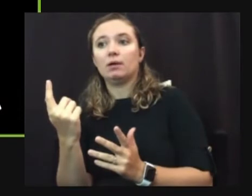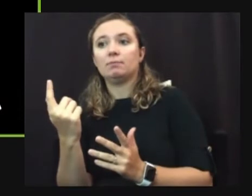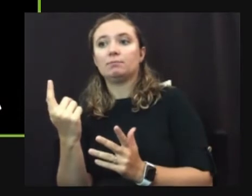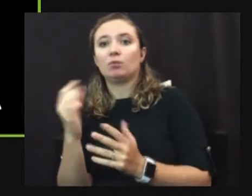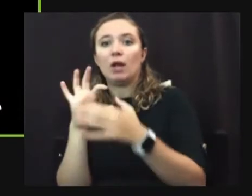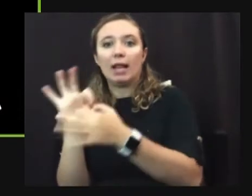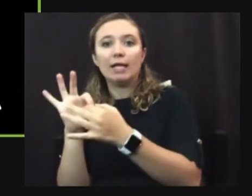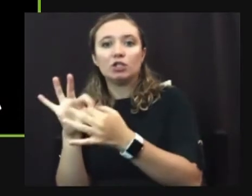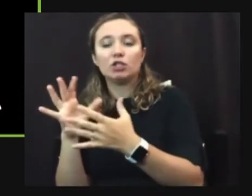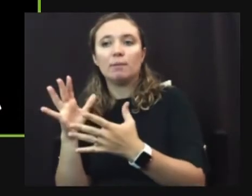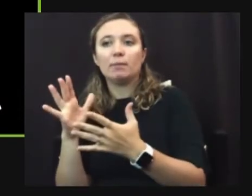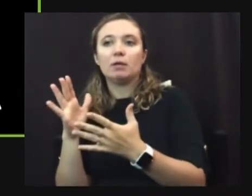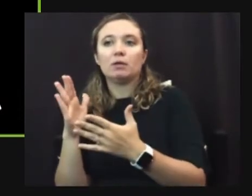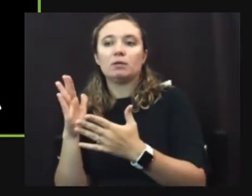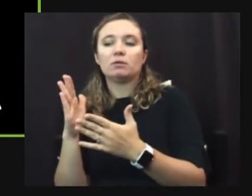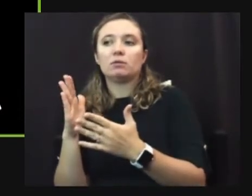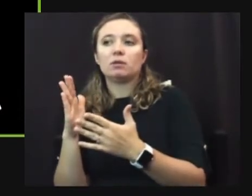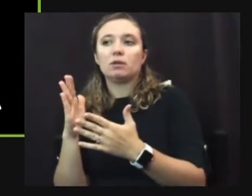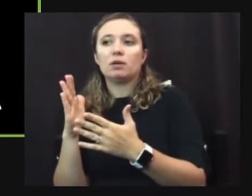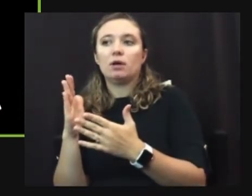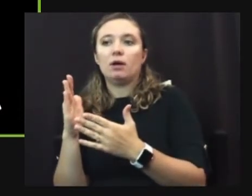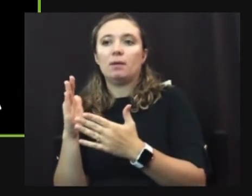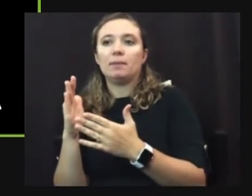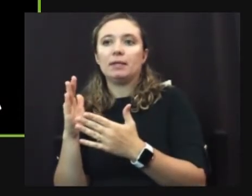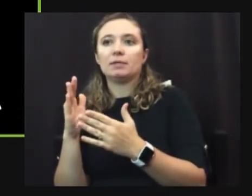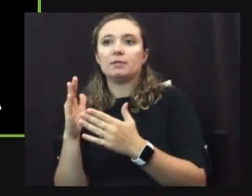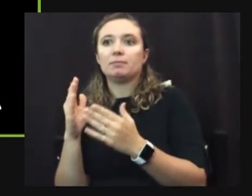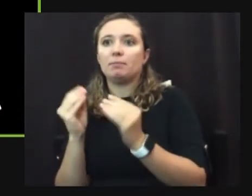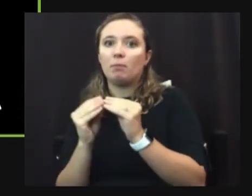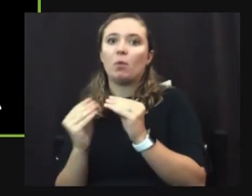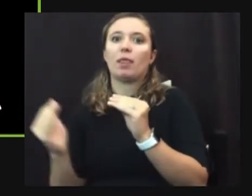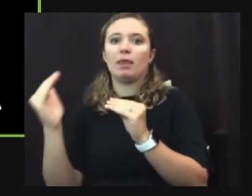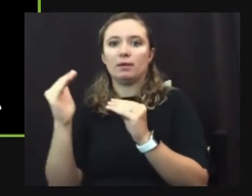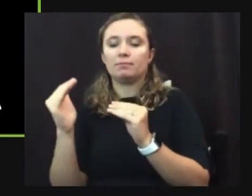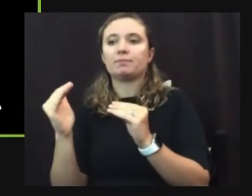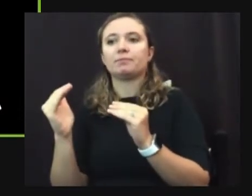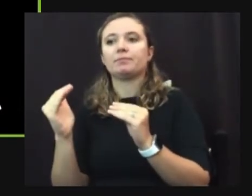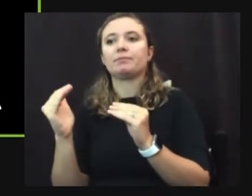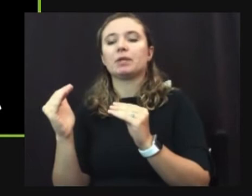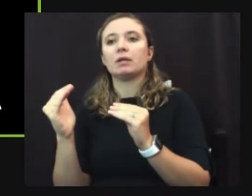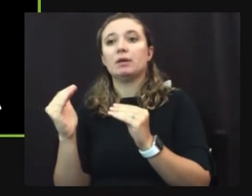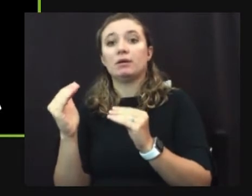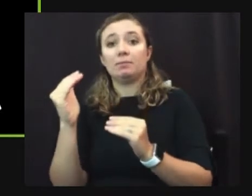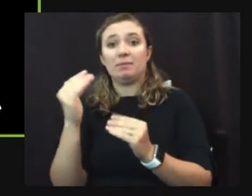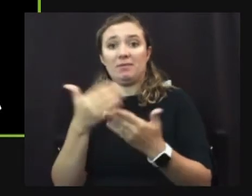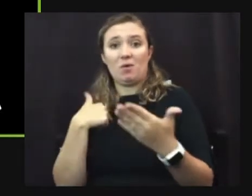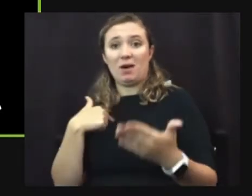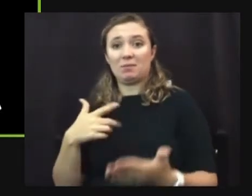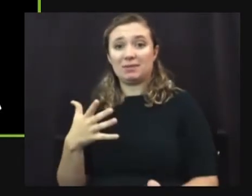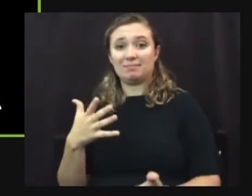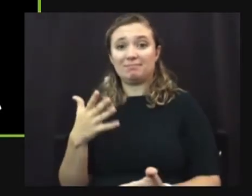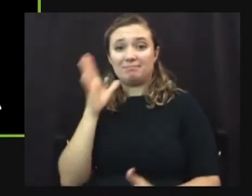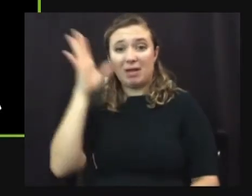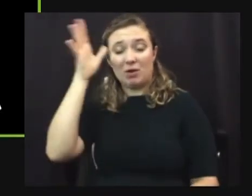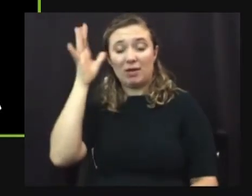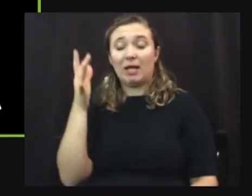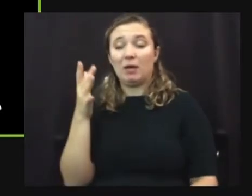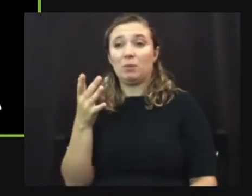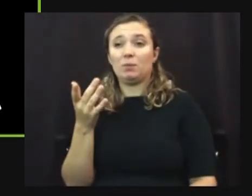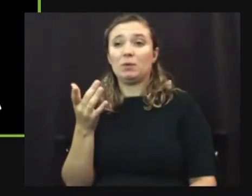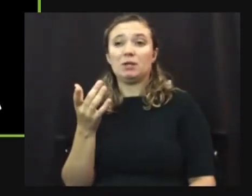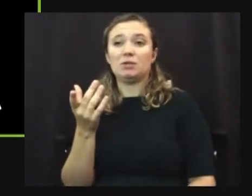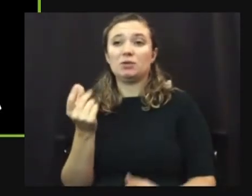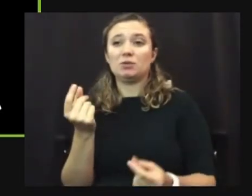And before I was a parent, I took a lot of risks that I would not take now, financial